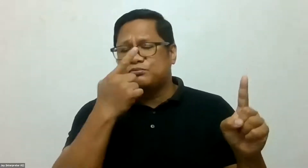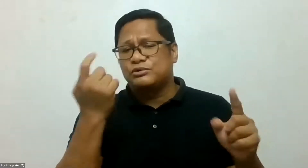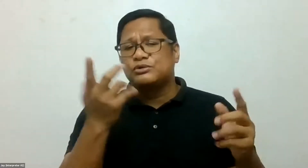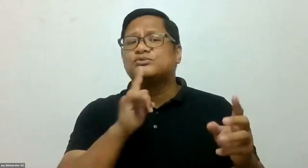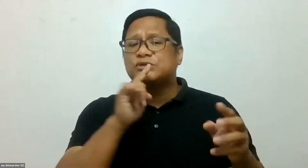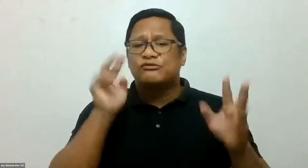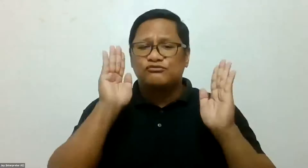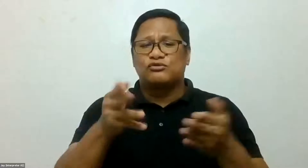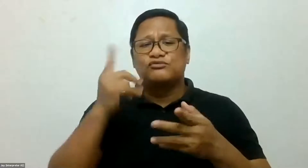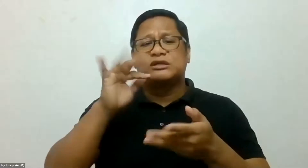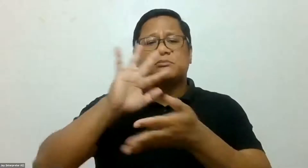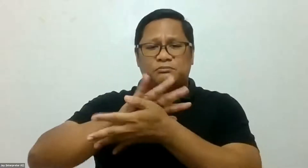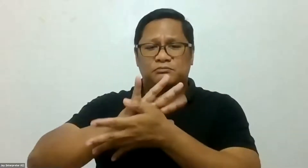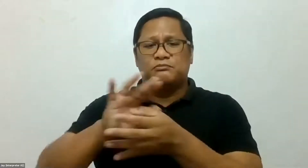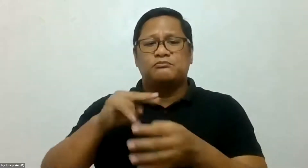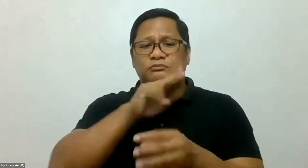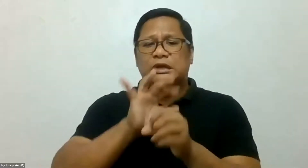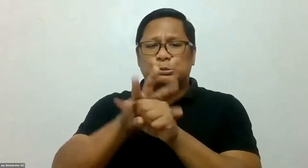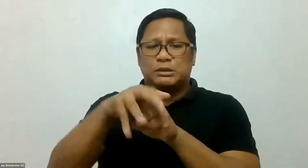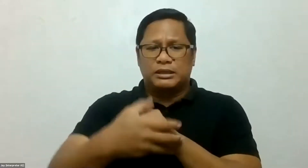the pandemic. Thank you very much.